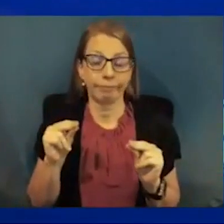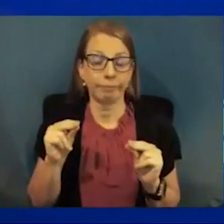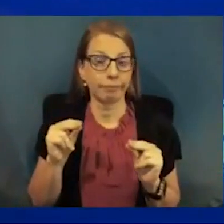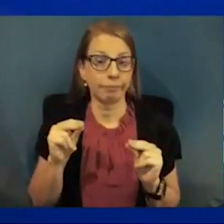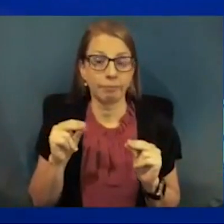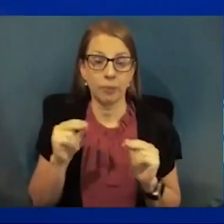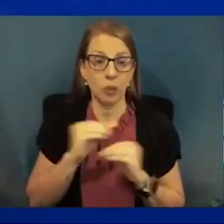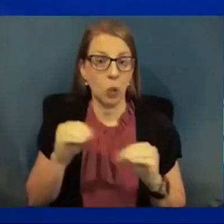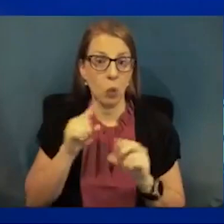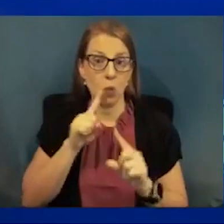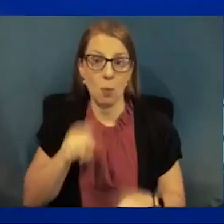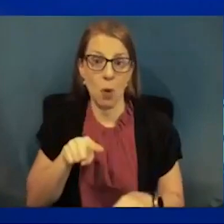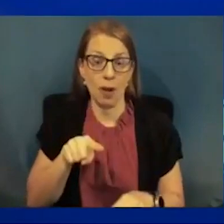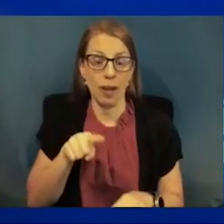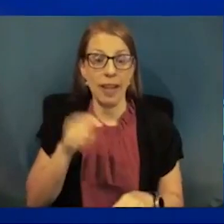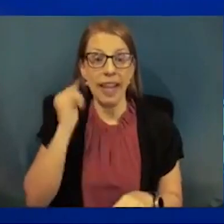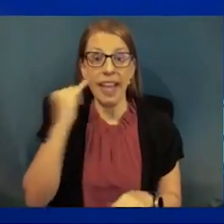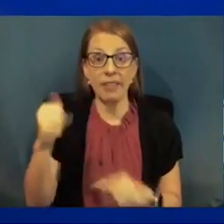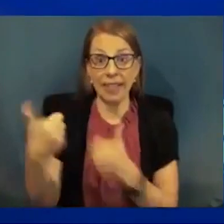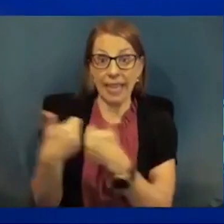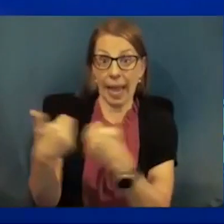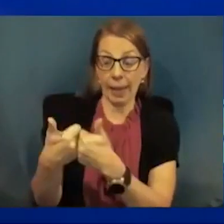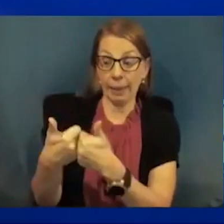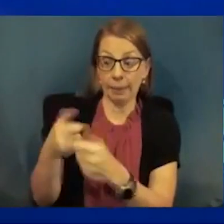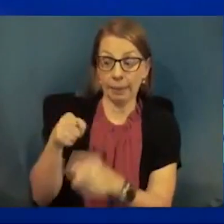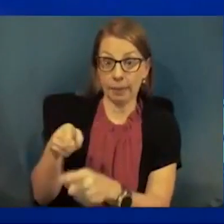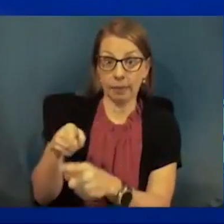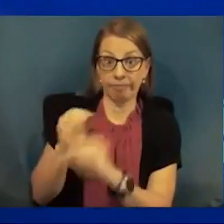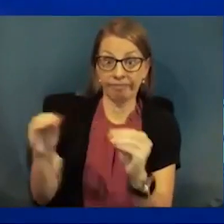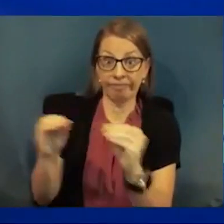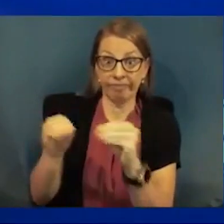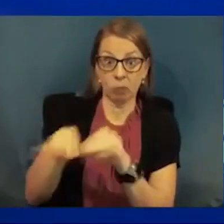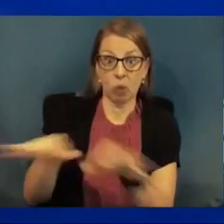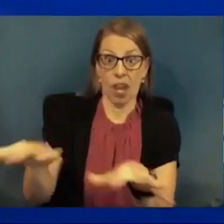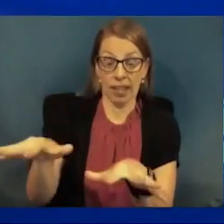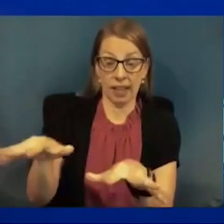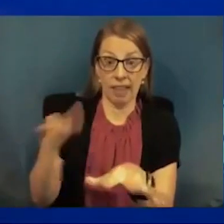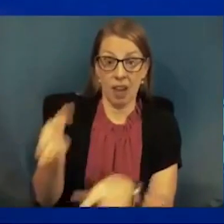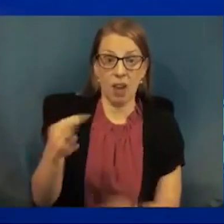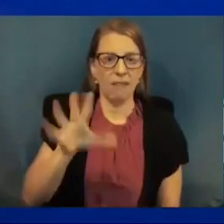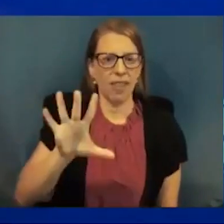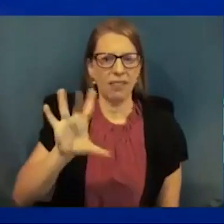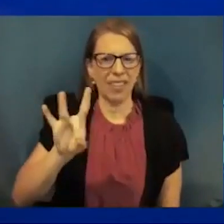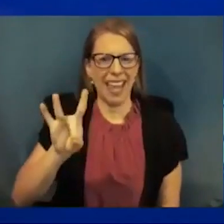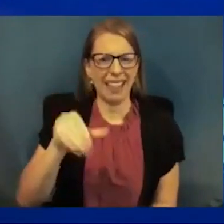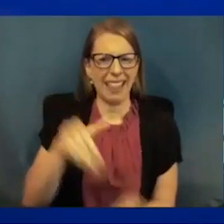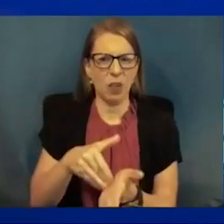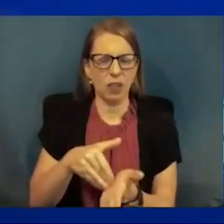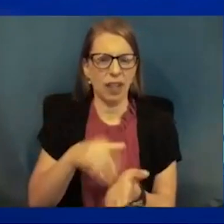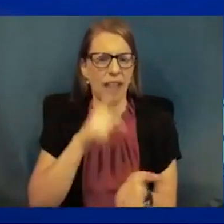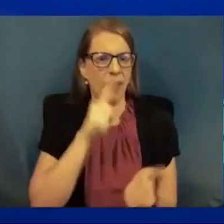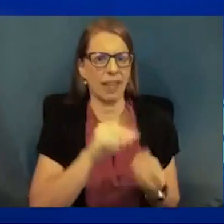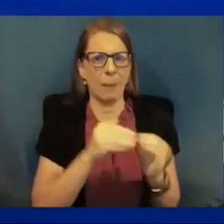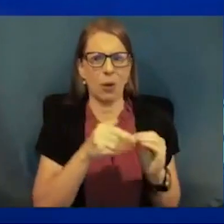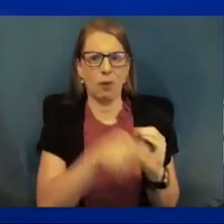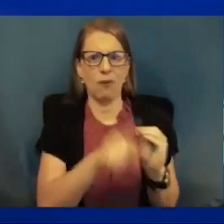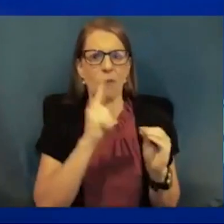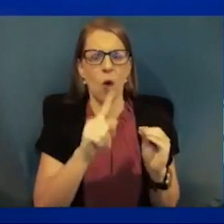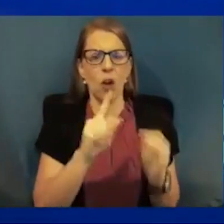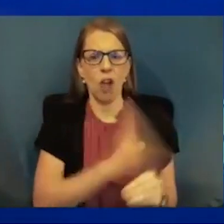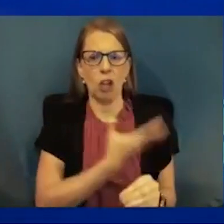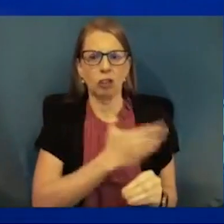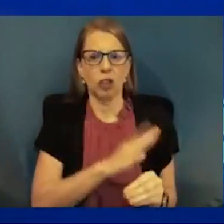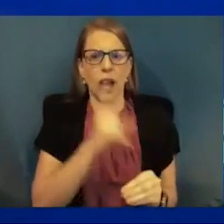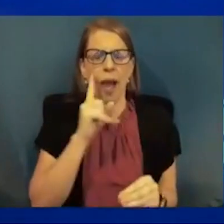sign, then hopefully, and I think the number is 58,000 at the Garth Brooks concert. Hopefully 58,000 will be okay.